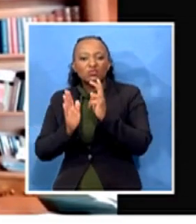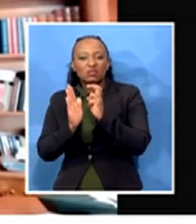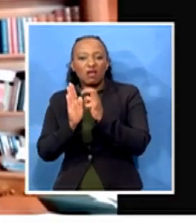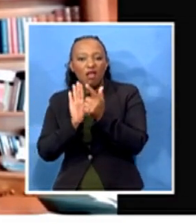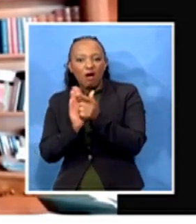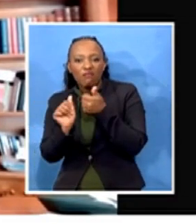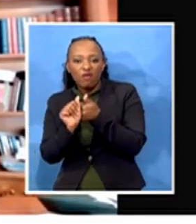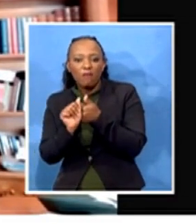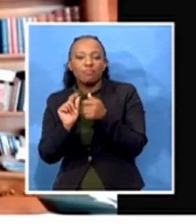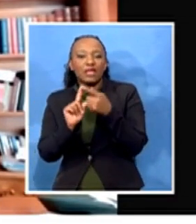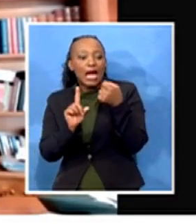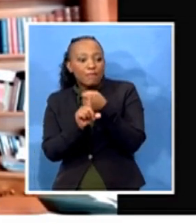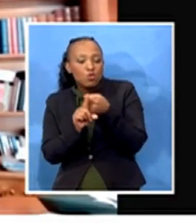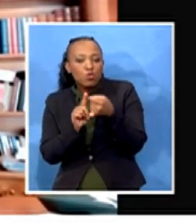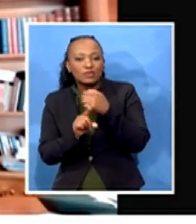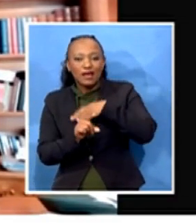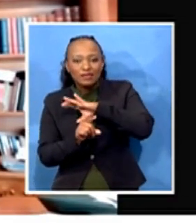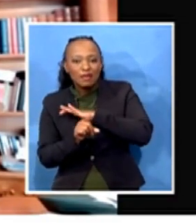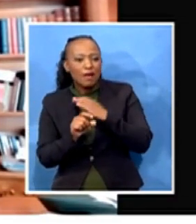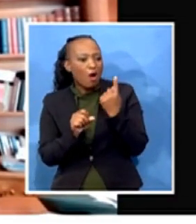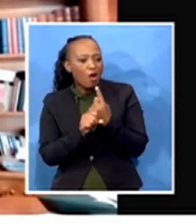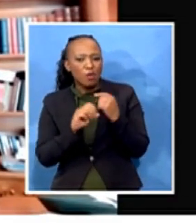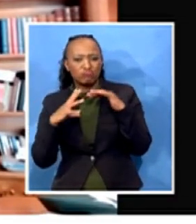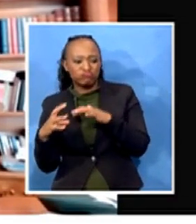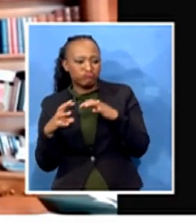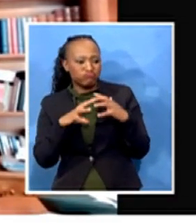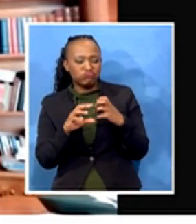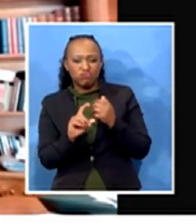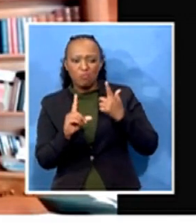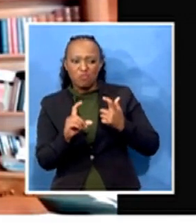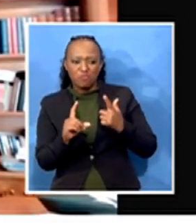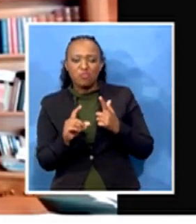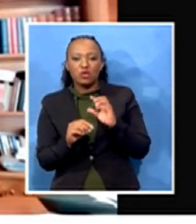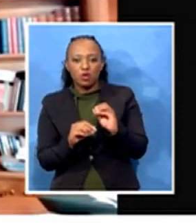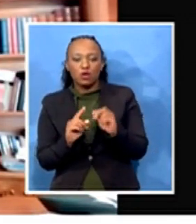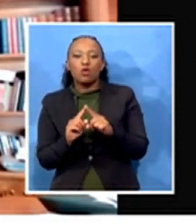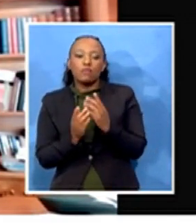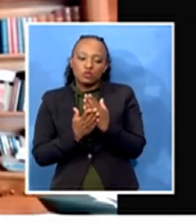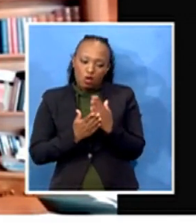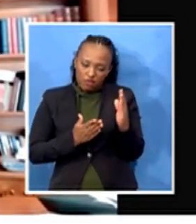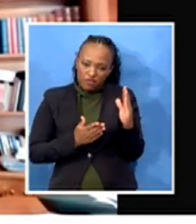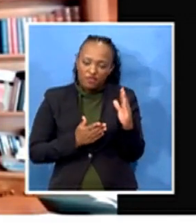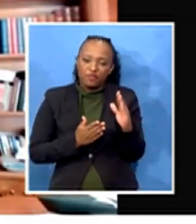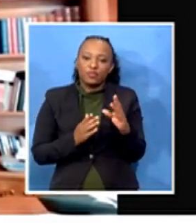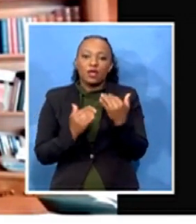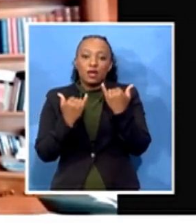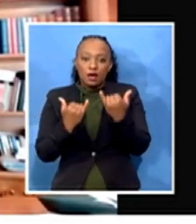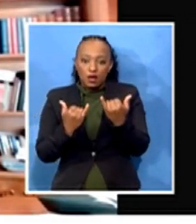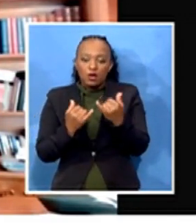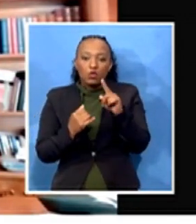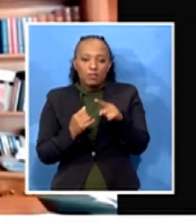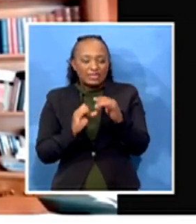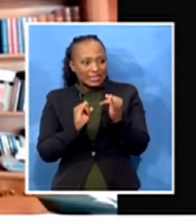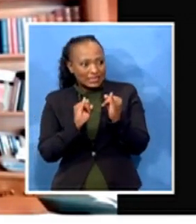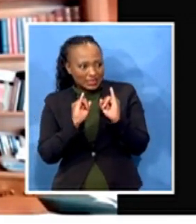conflict. We must seriously and honestly confront the associations of the